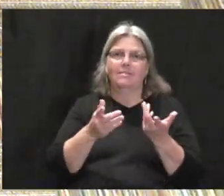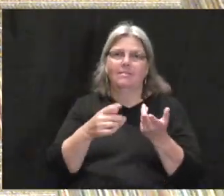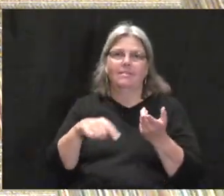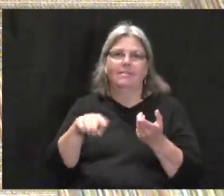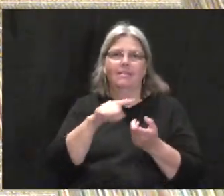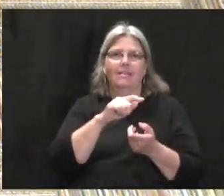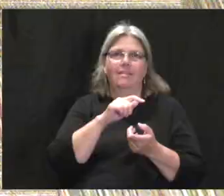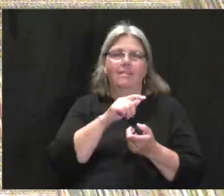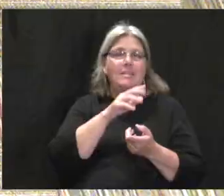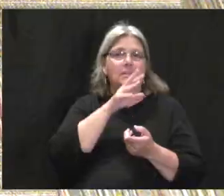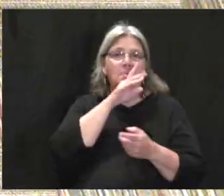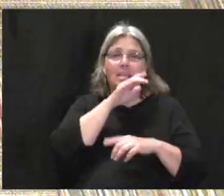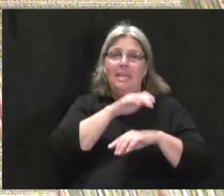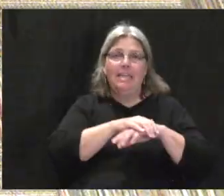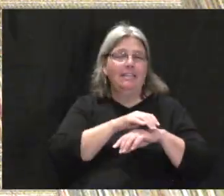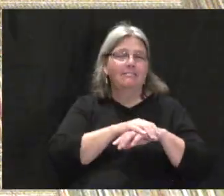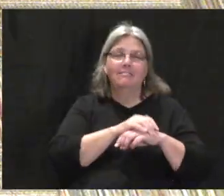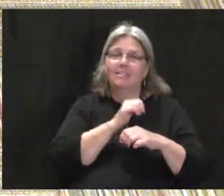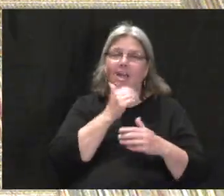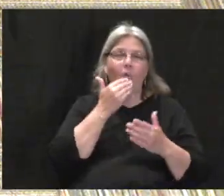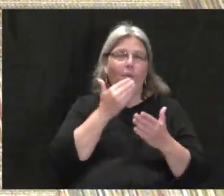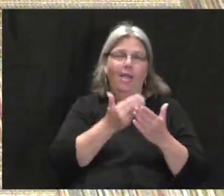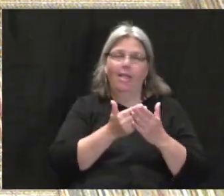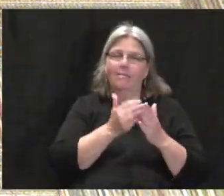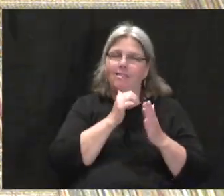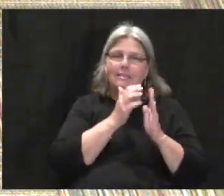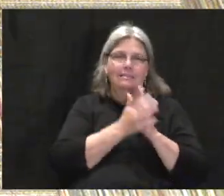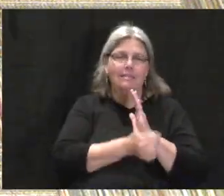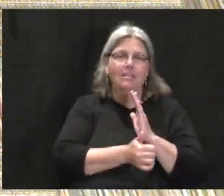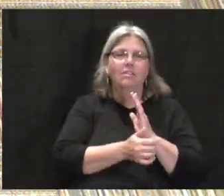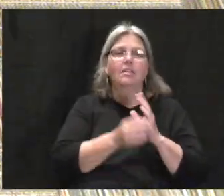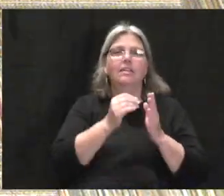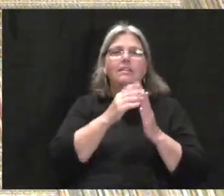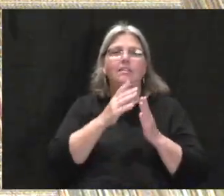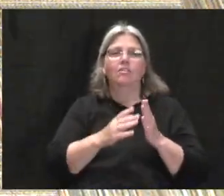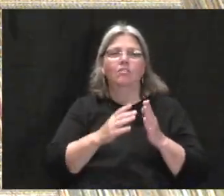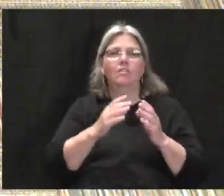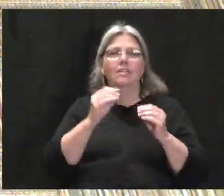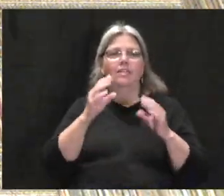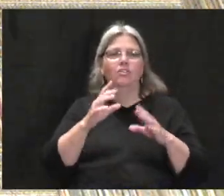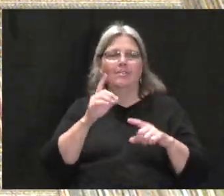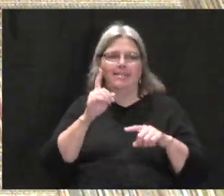ELL, and their needs are not being addressed.